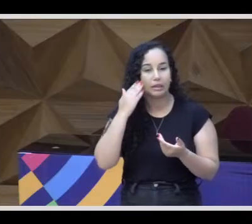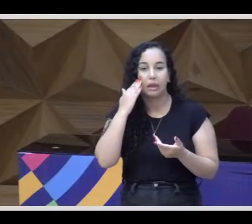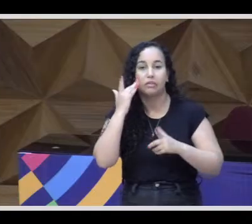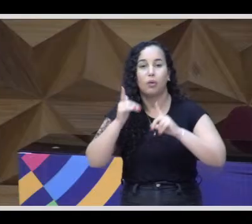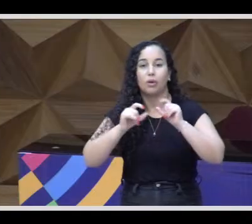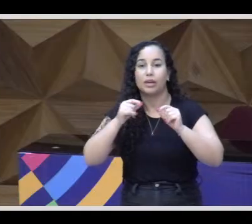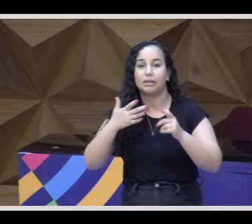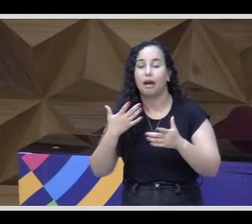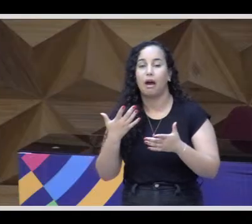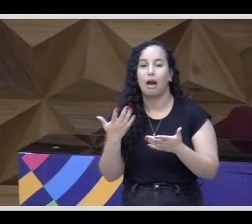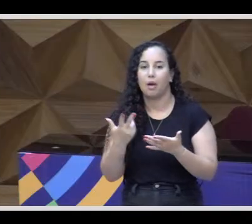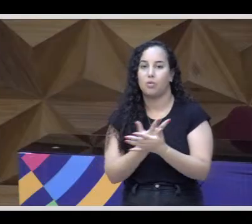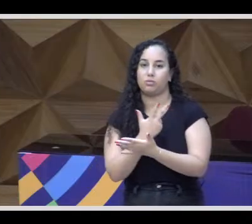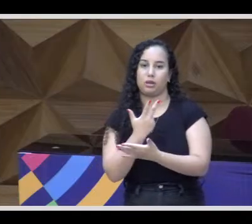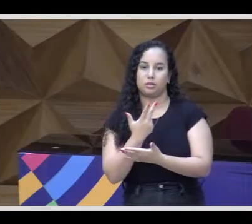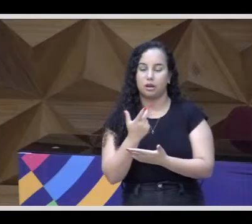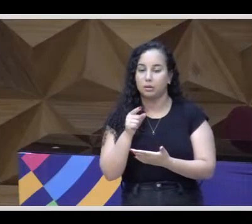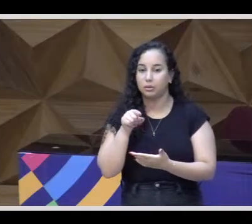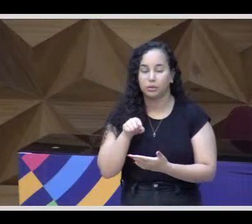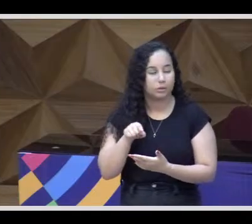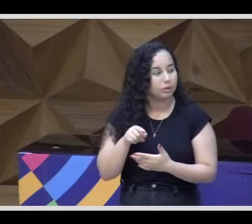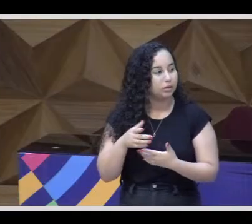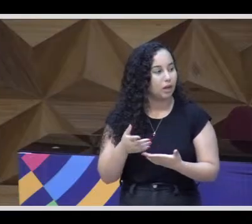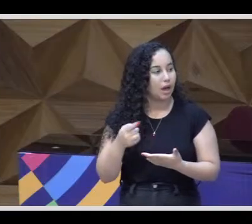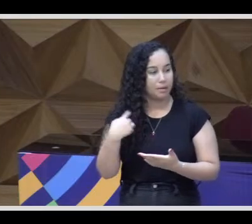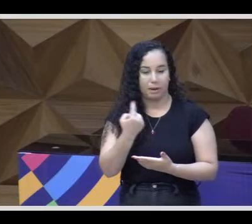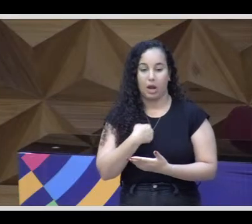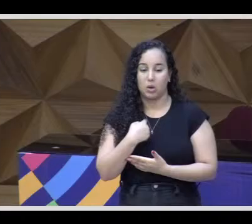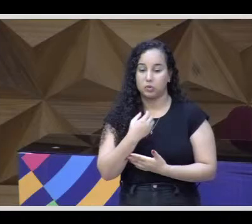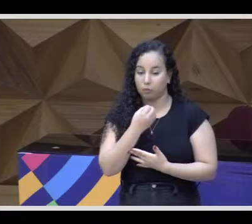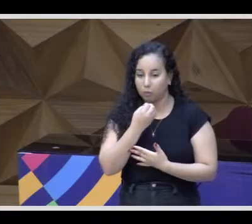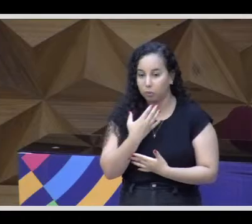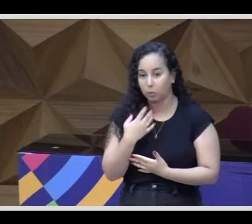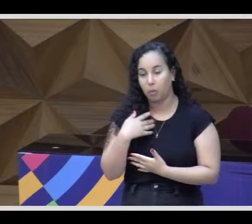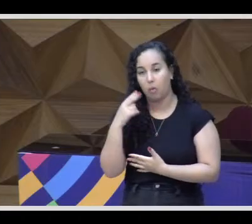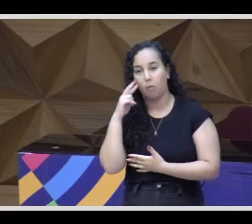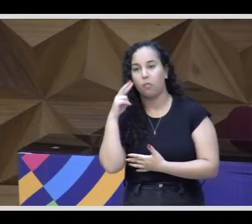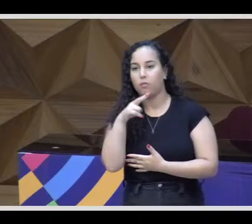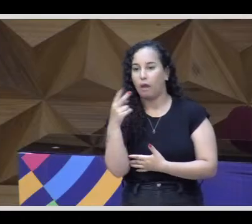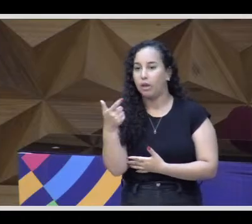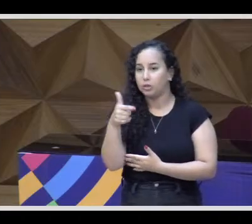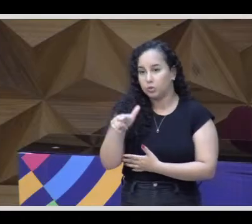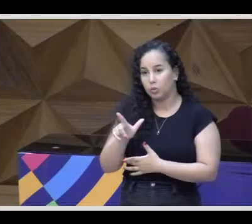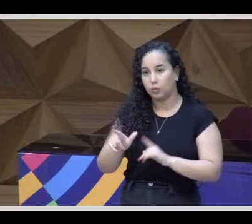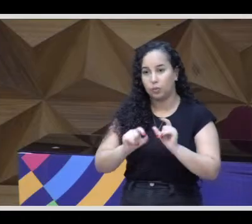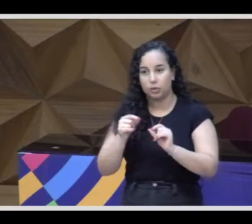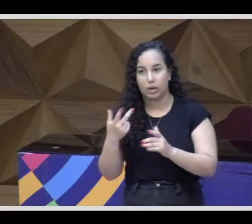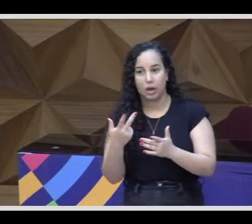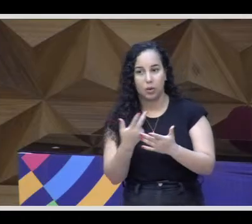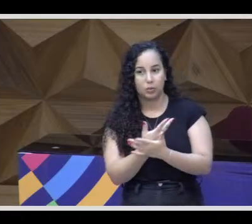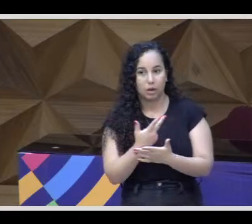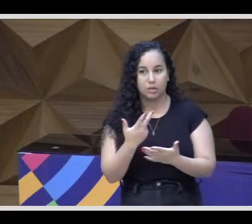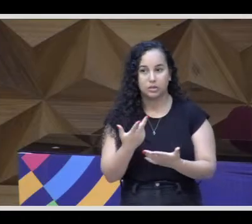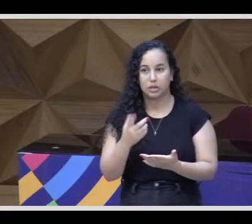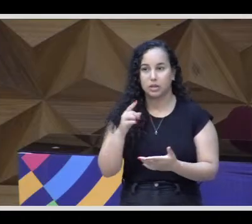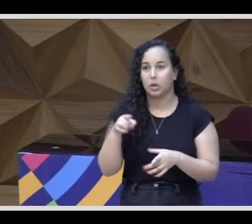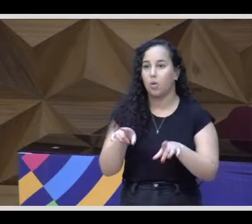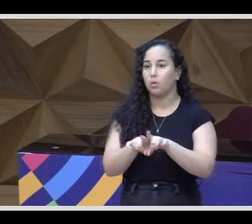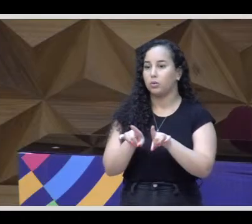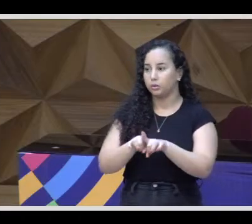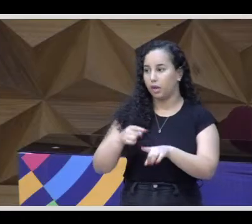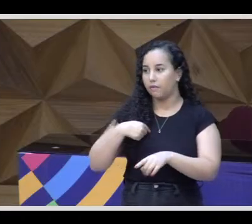so helpful. And for us, it was so nice to see that, again, something that I was doing